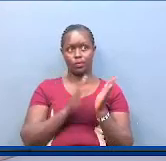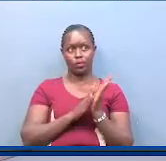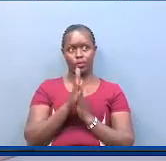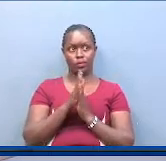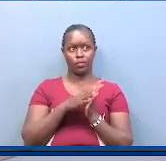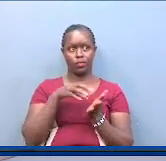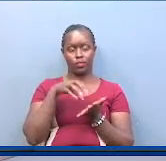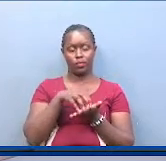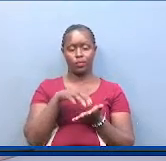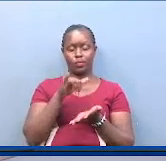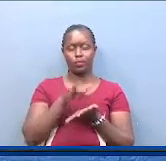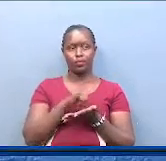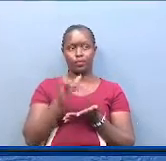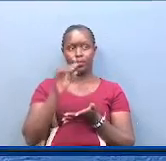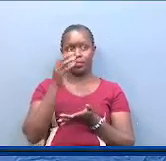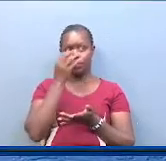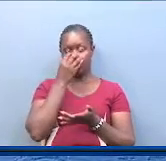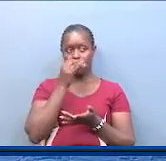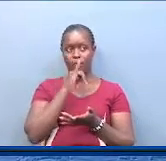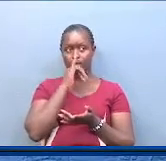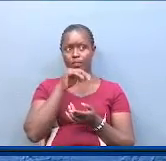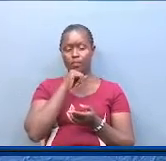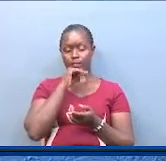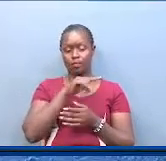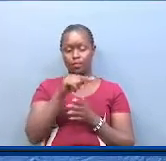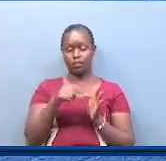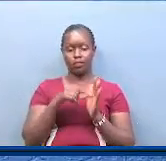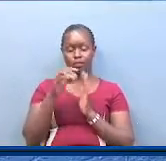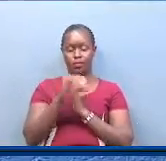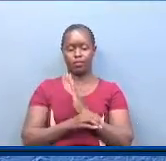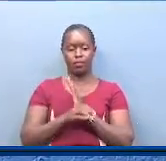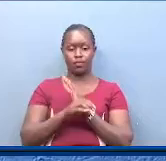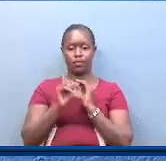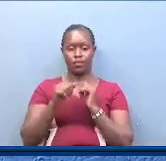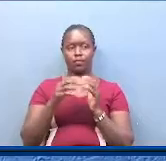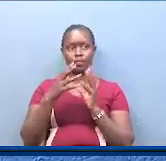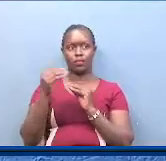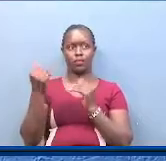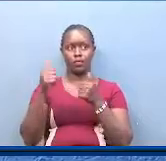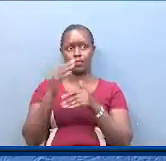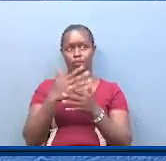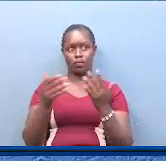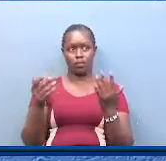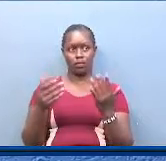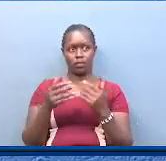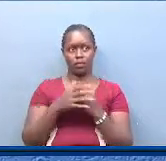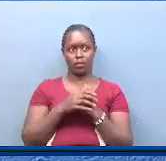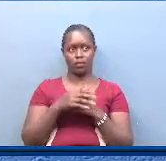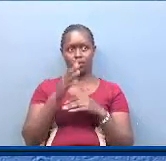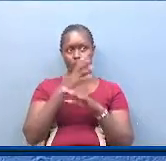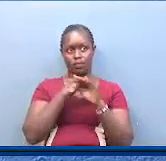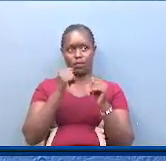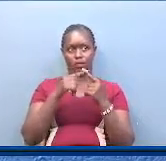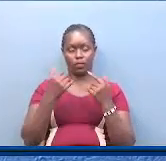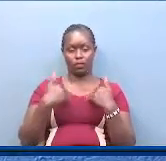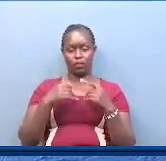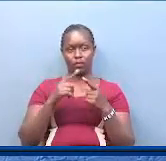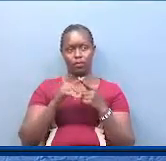aspirant. William Ruto is a son of this country. He's free to go by anywhere. The president does not have a bedroom. His bedroom is in his